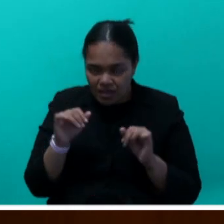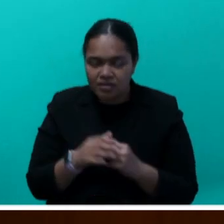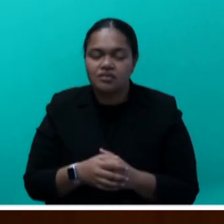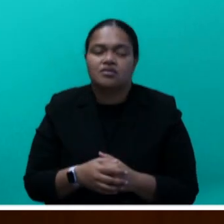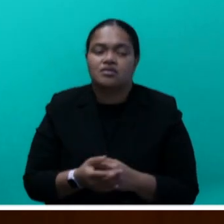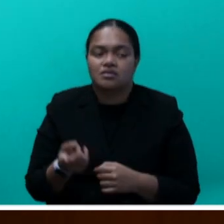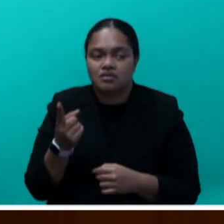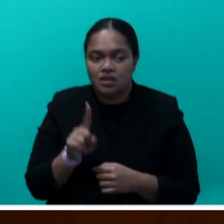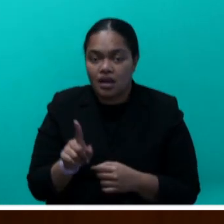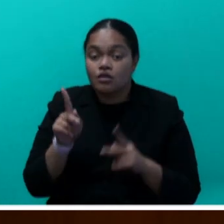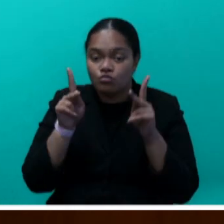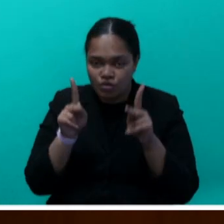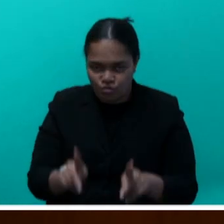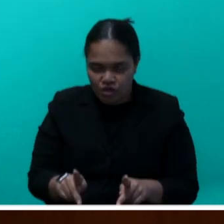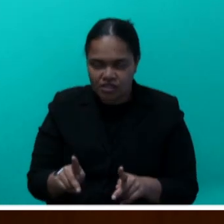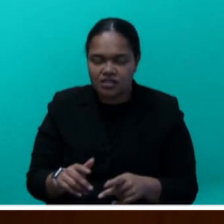and to be present at the